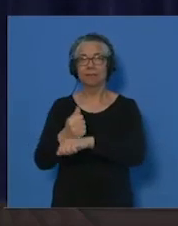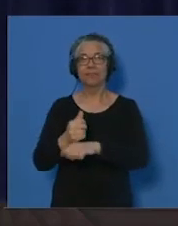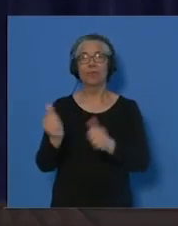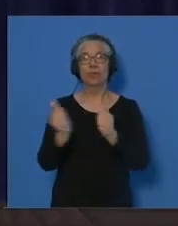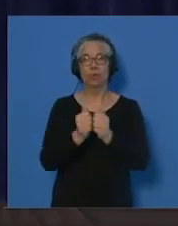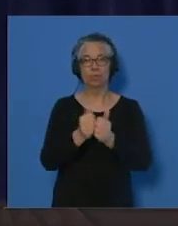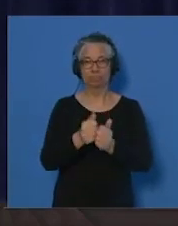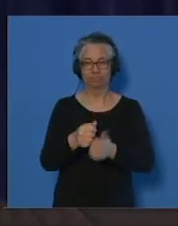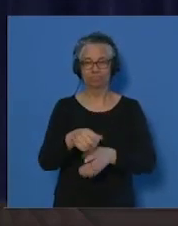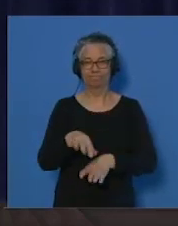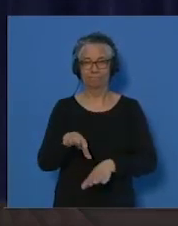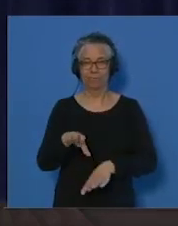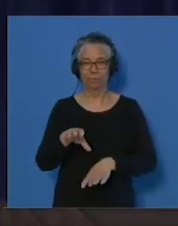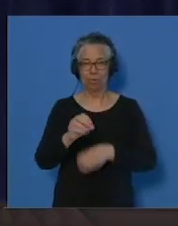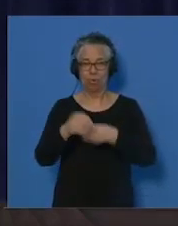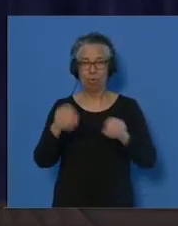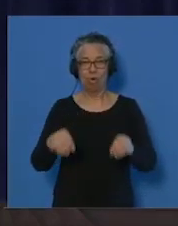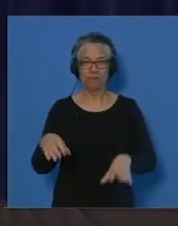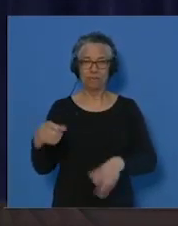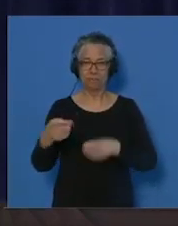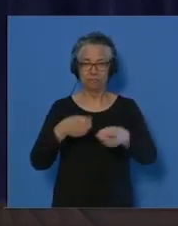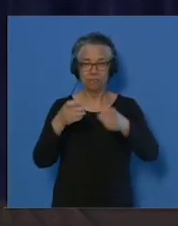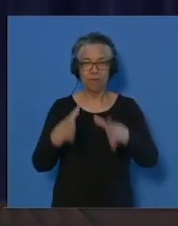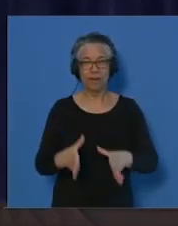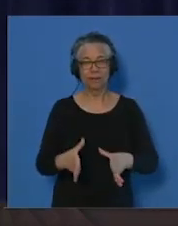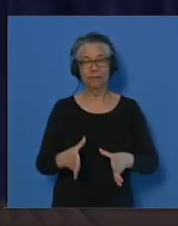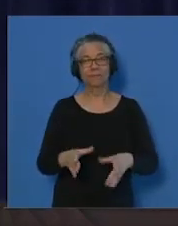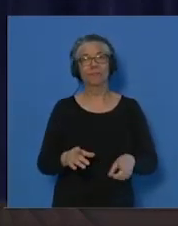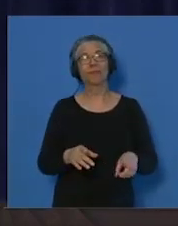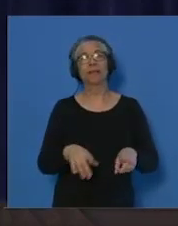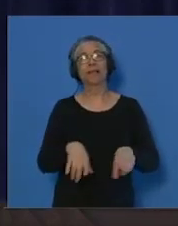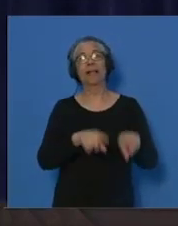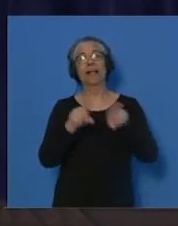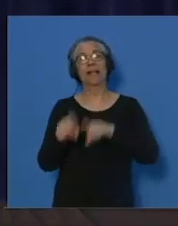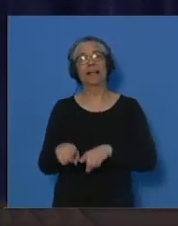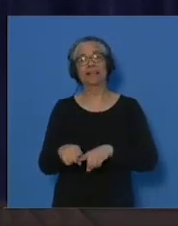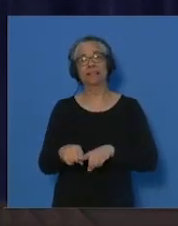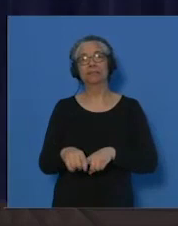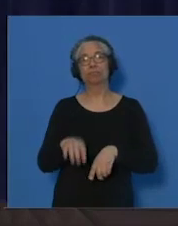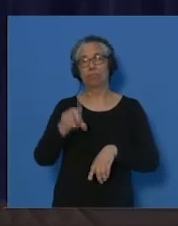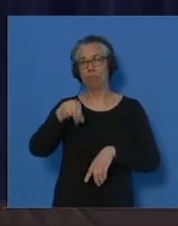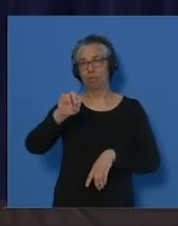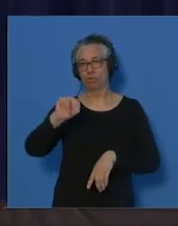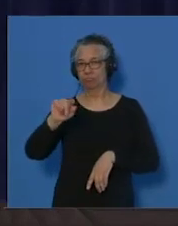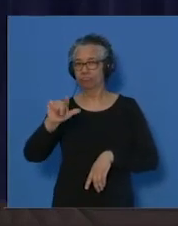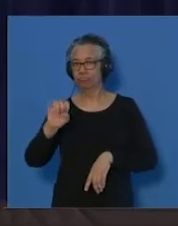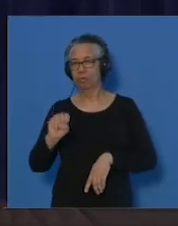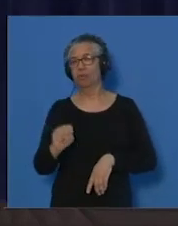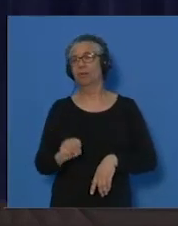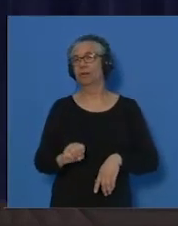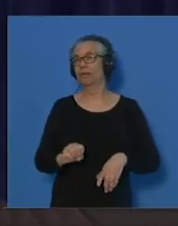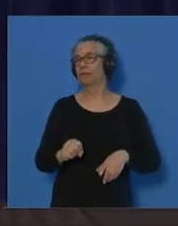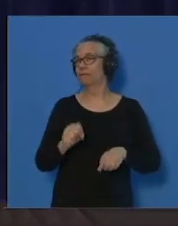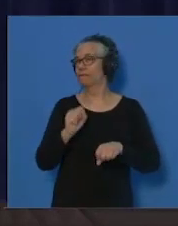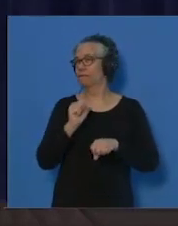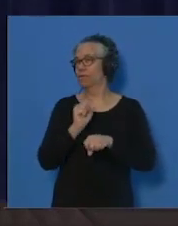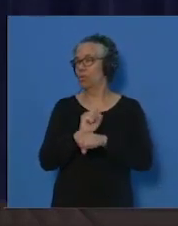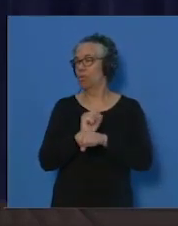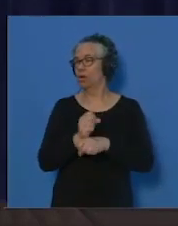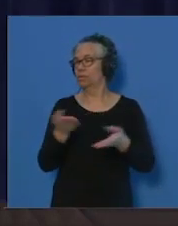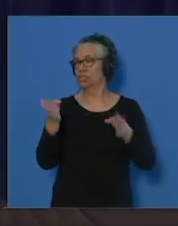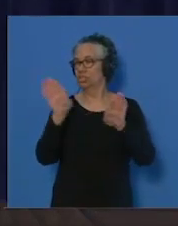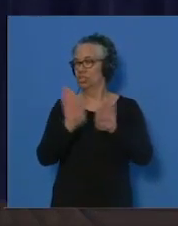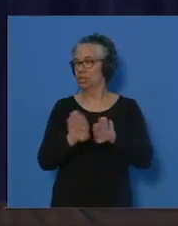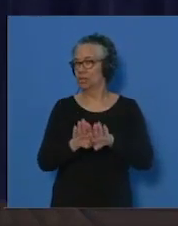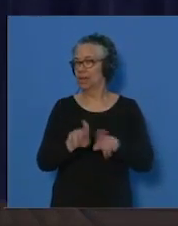office administrator, as the online portal for the essential workers has been shut down to make sure that, and as we open up one for